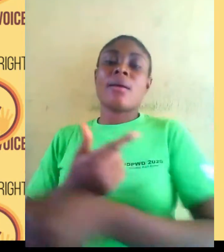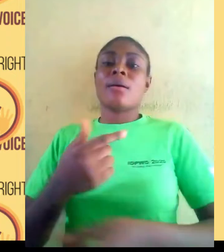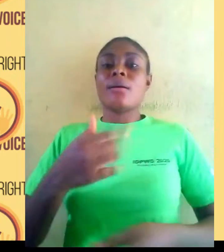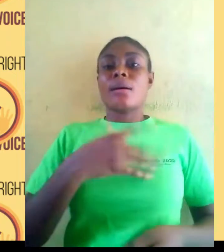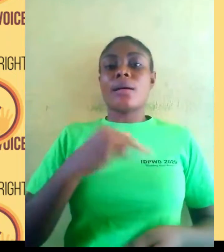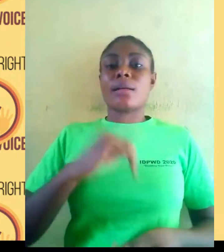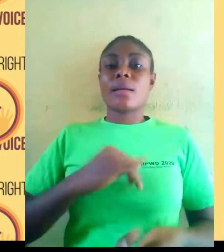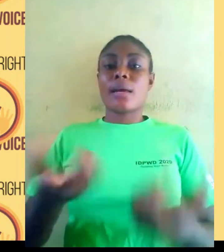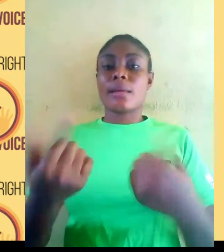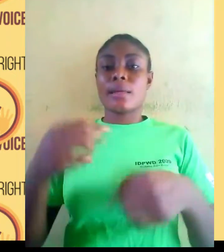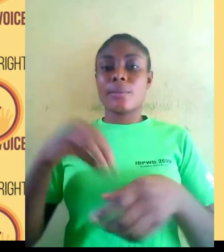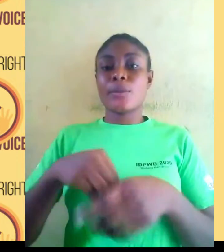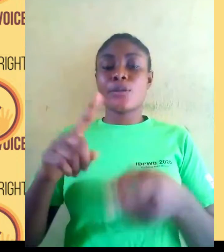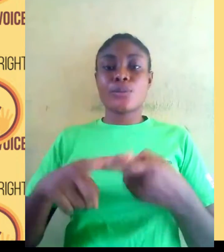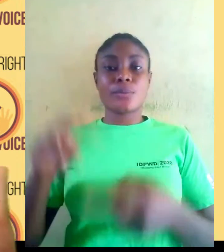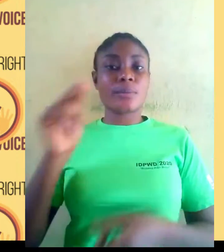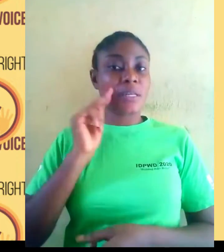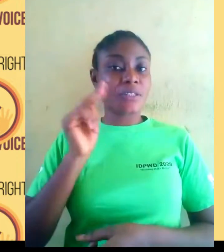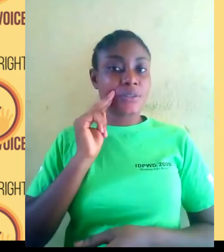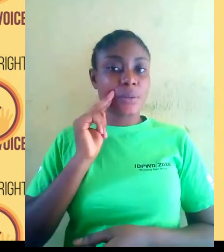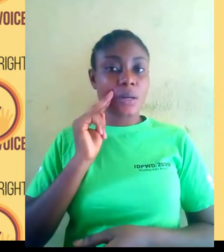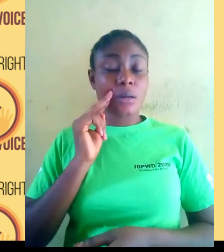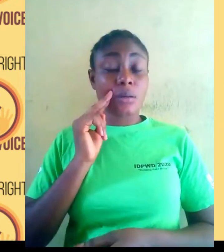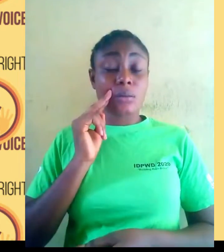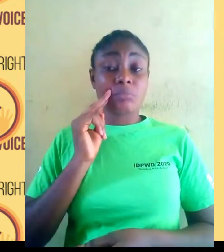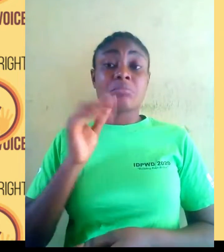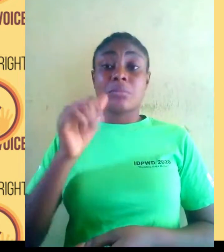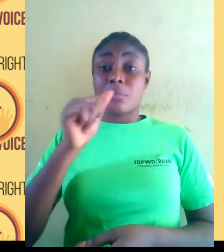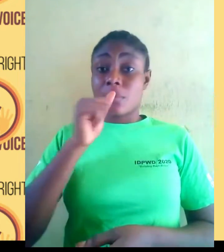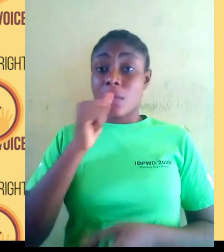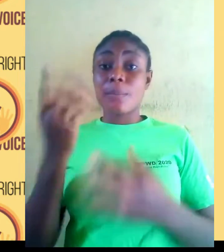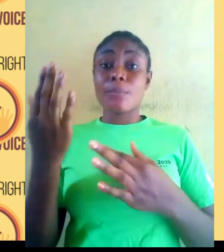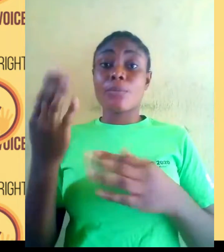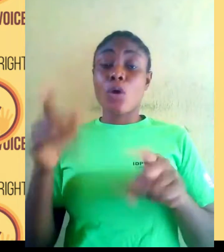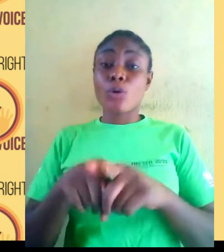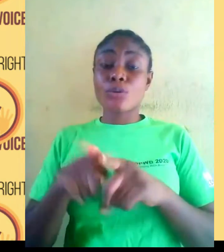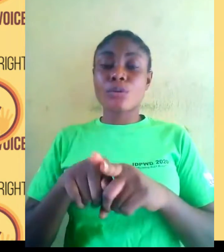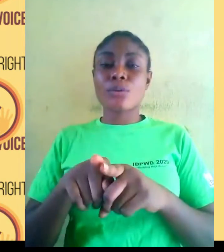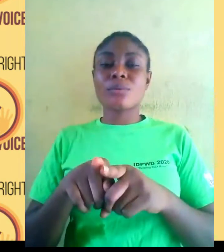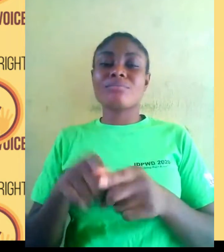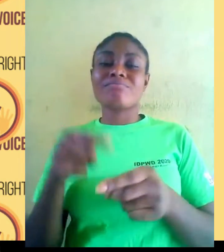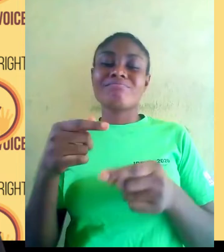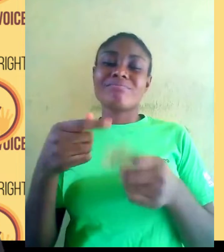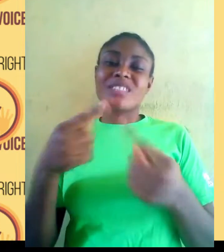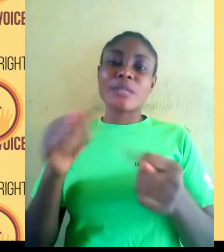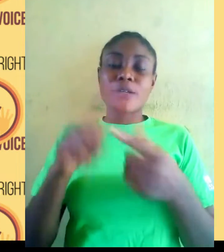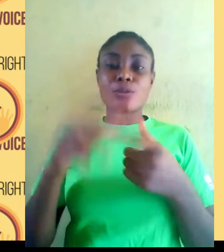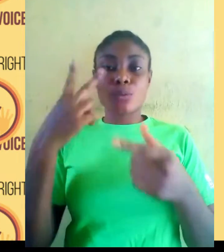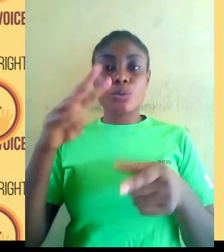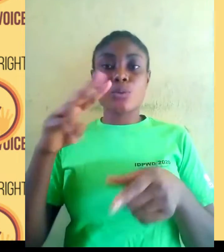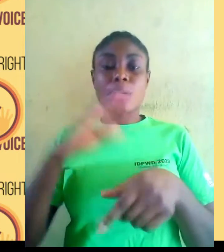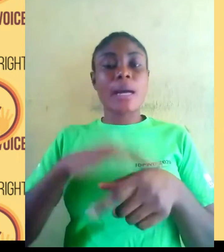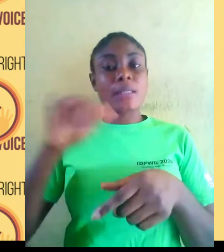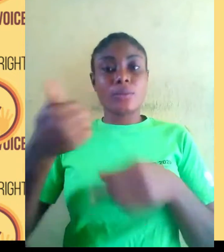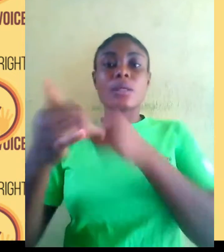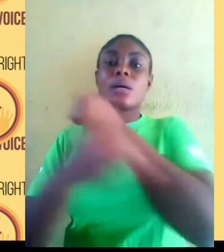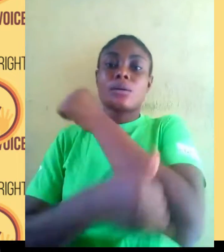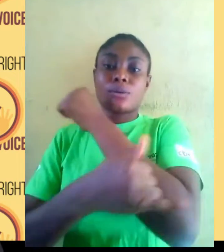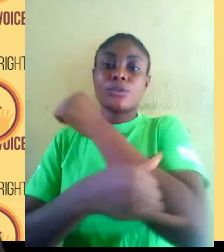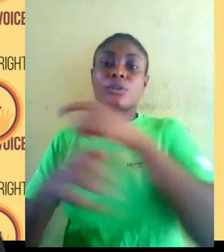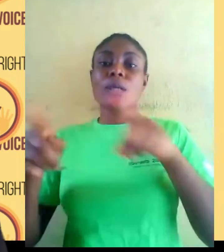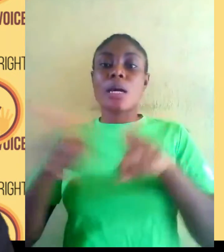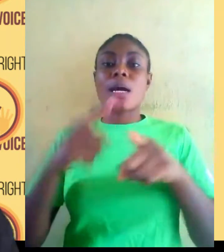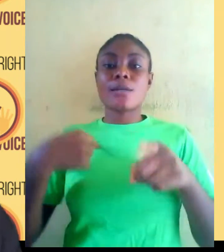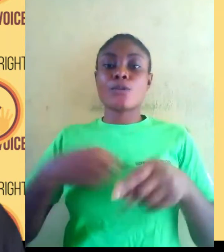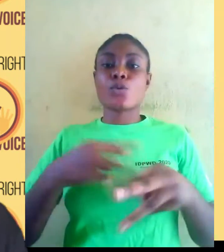Nigeria. And I'm also hoping to look at a few other countries as we go forward. And